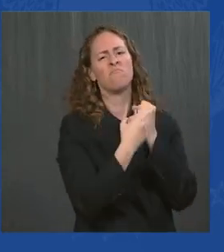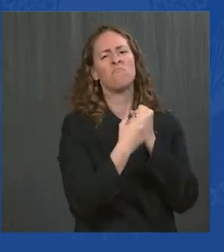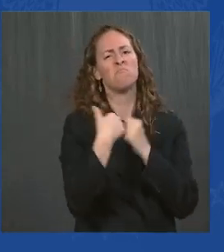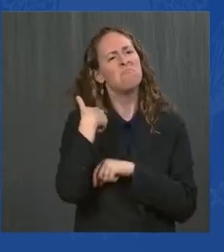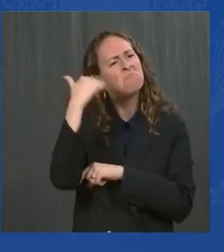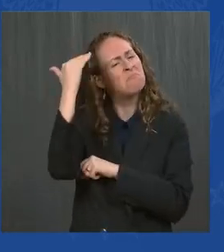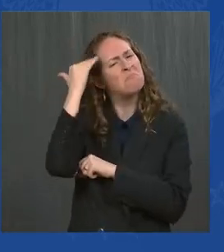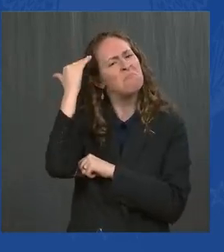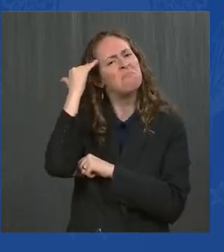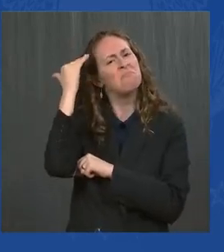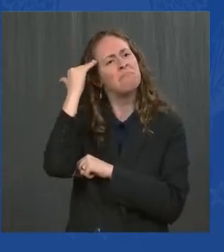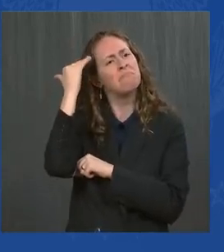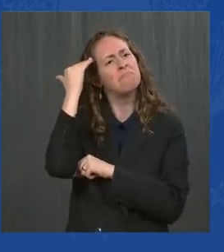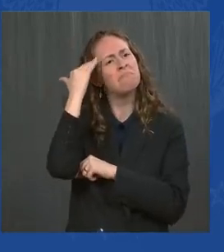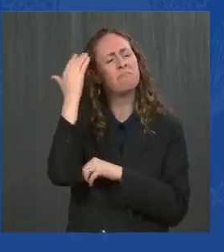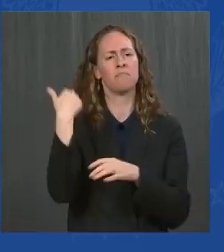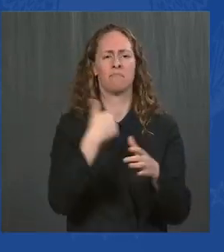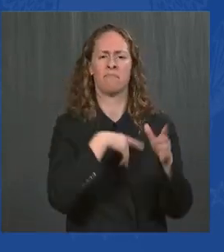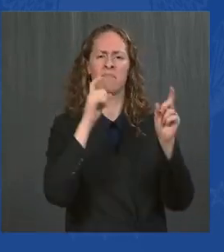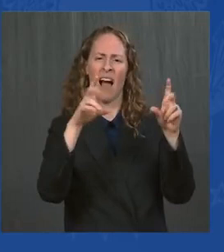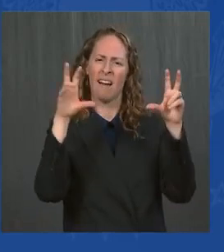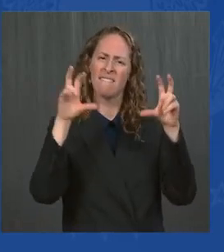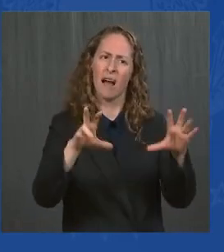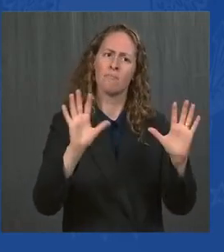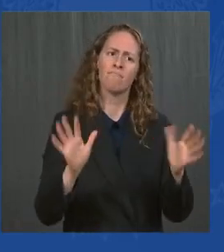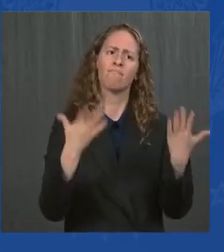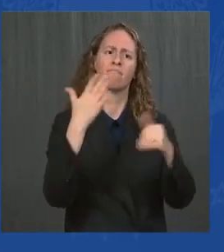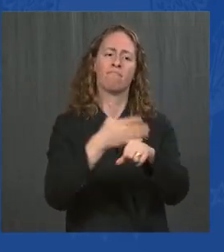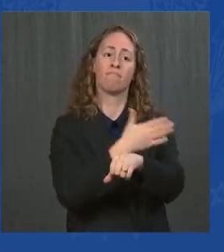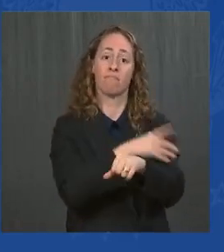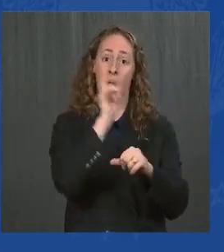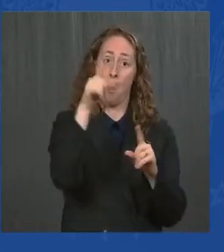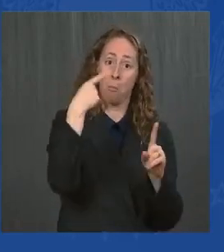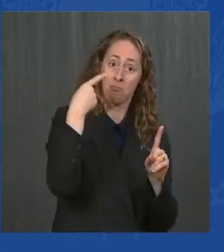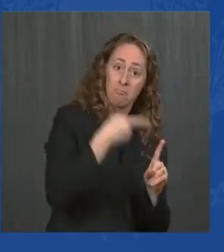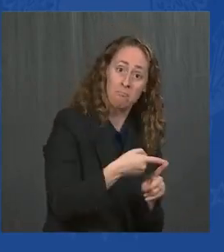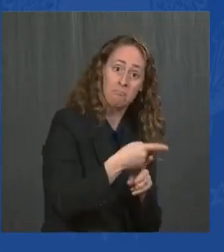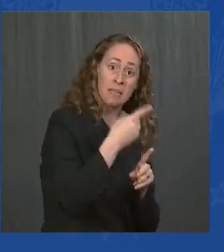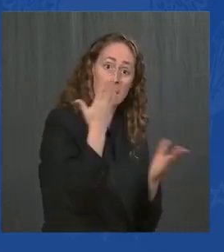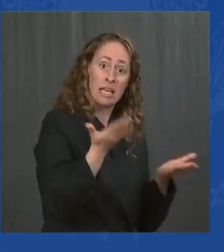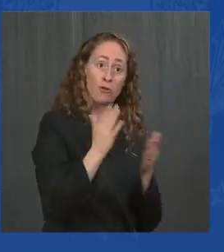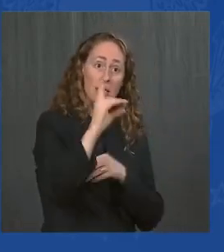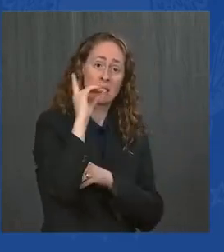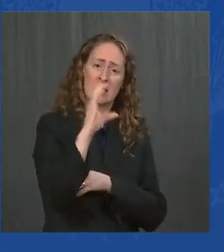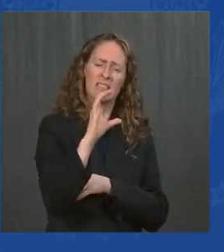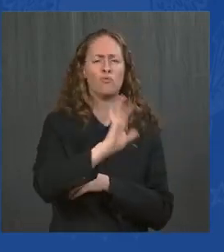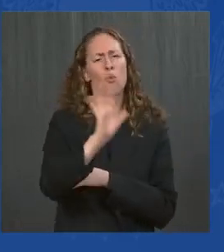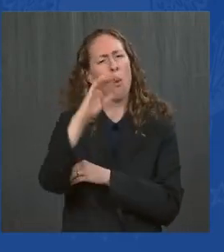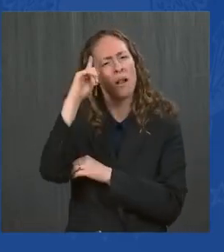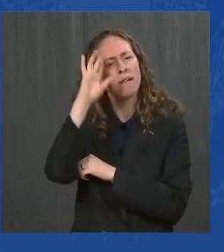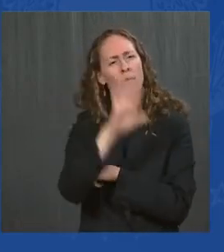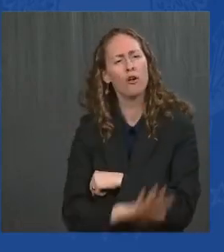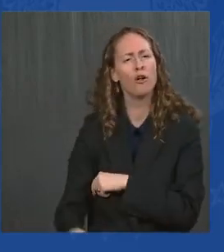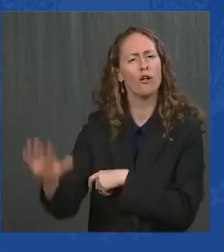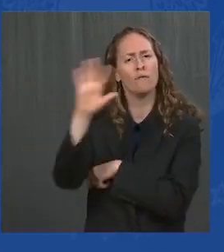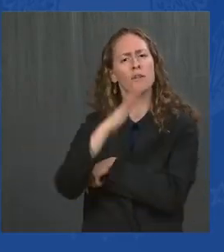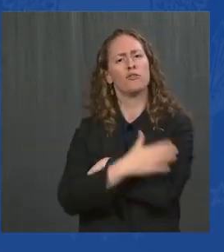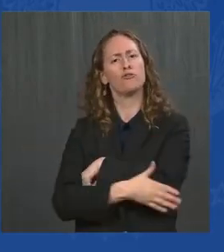in, not just here in Washington, but in communities across the country, every one of those goals is now within our